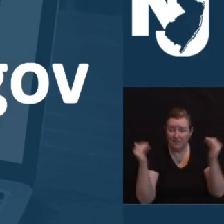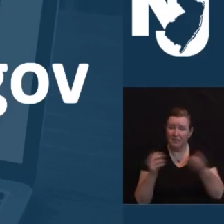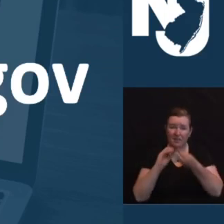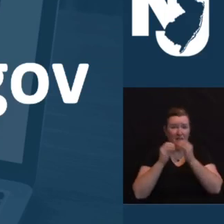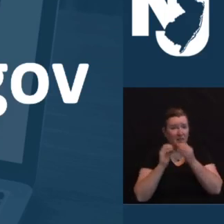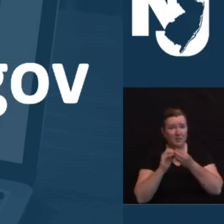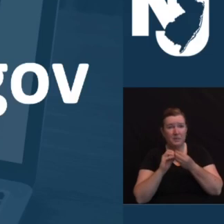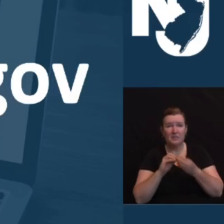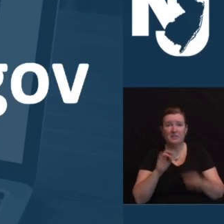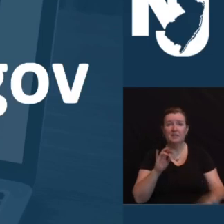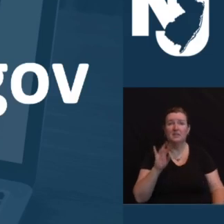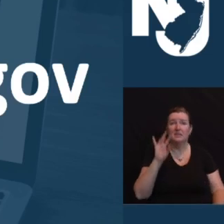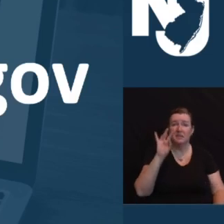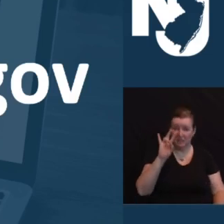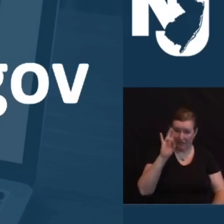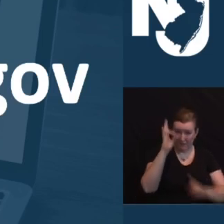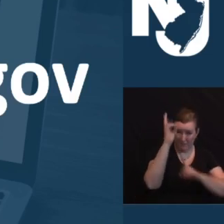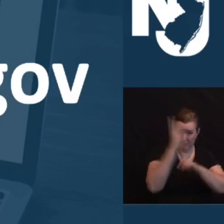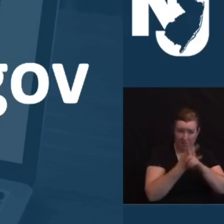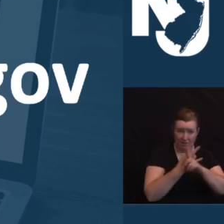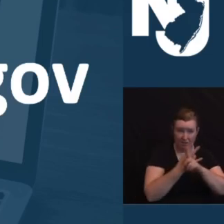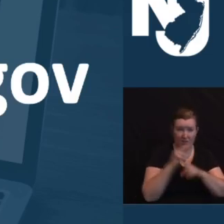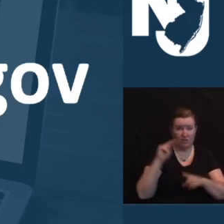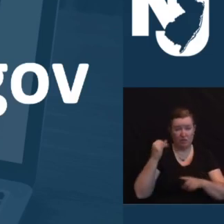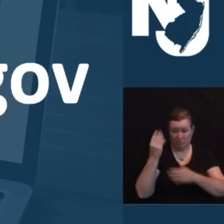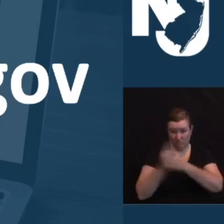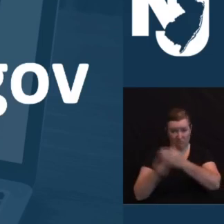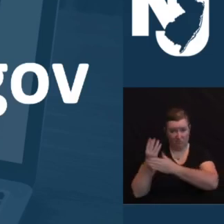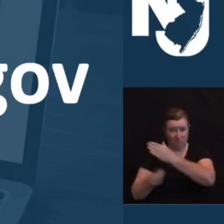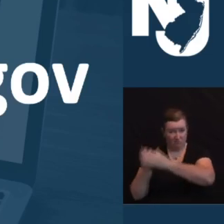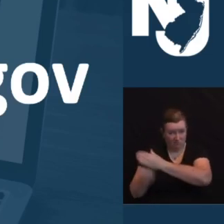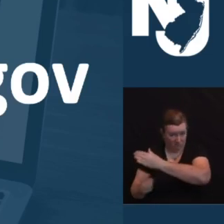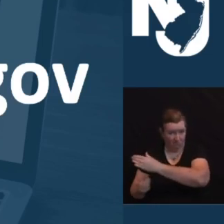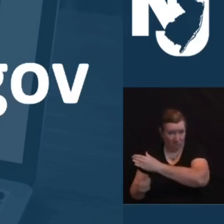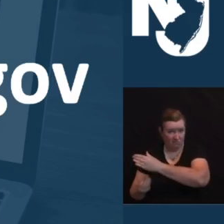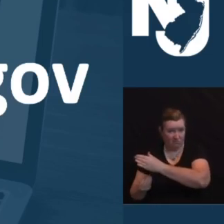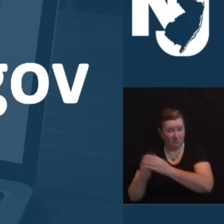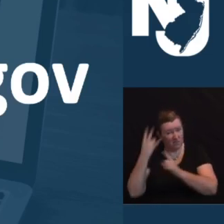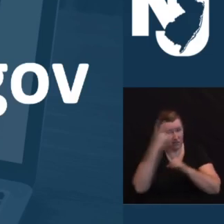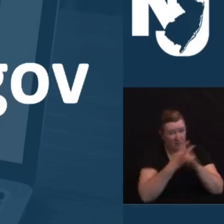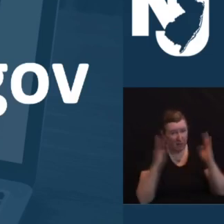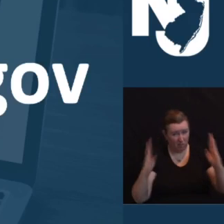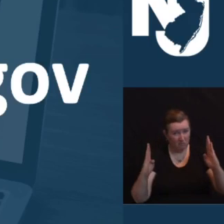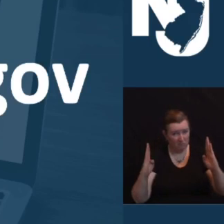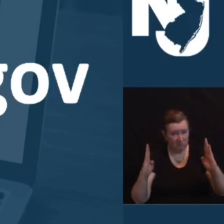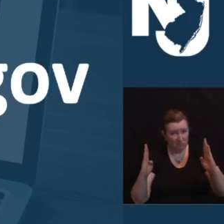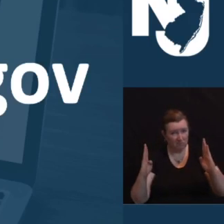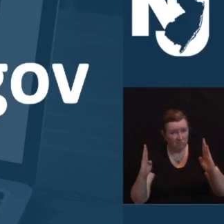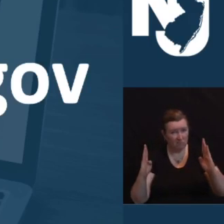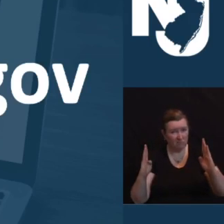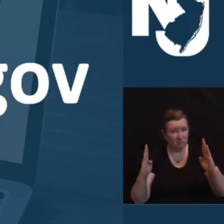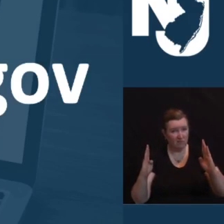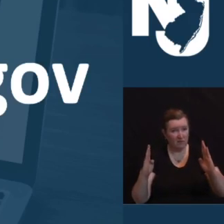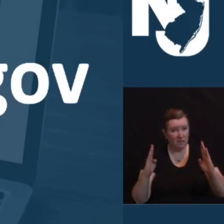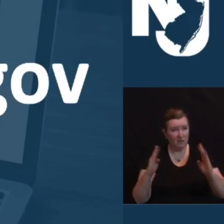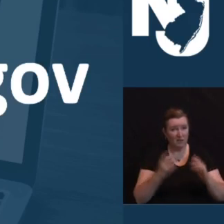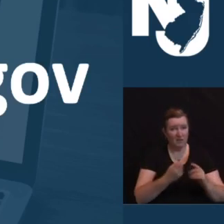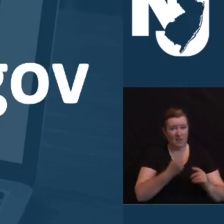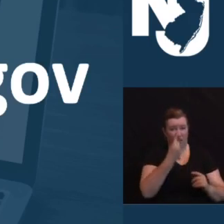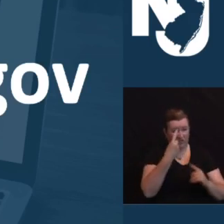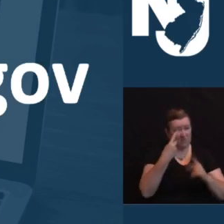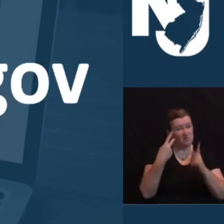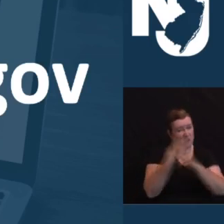7 months, the number of New Jerseyans who have died from COVID-19, again in just 7 months, is nearly 11 times the total number